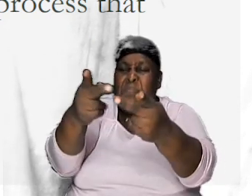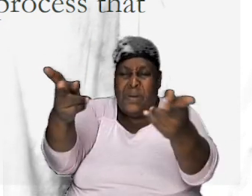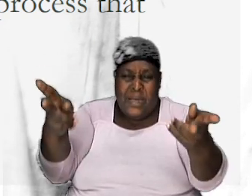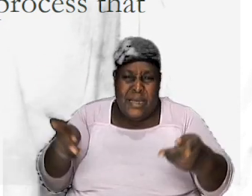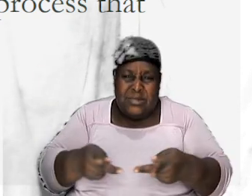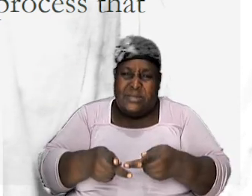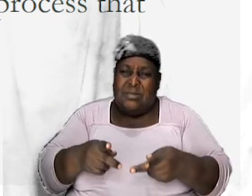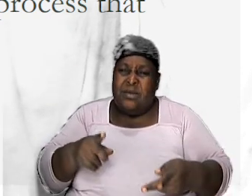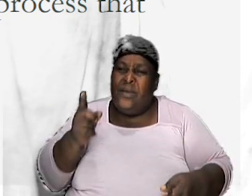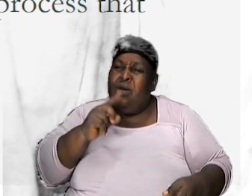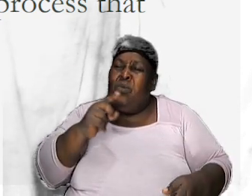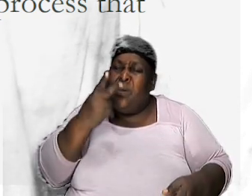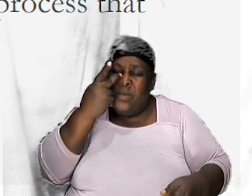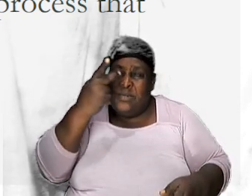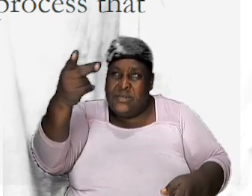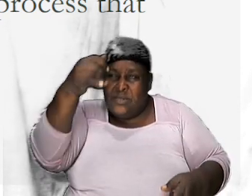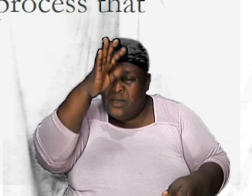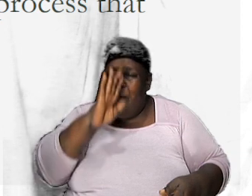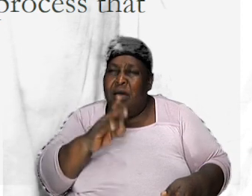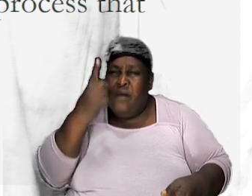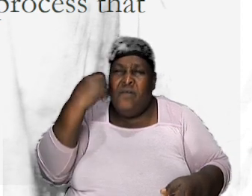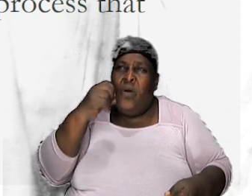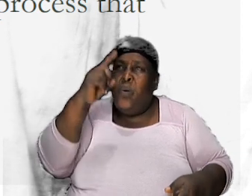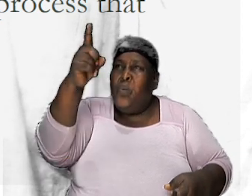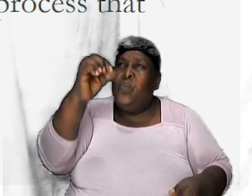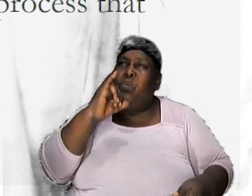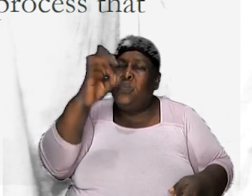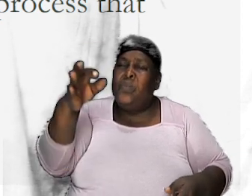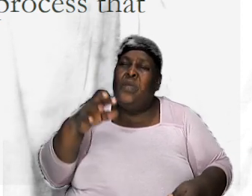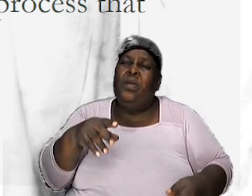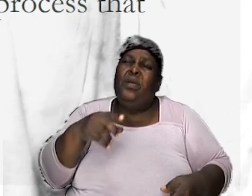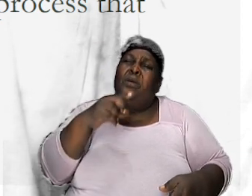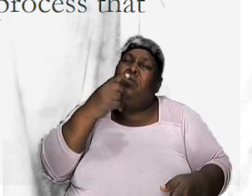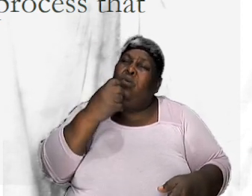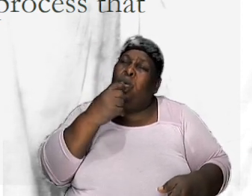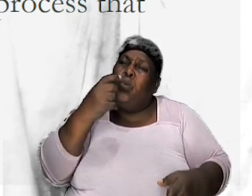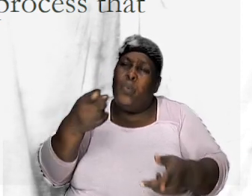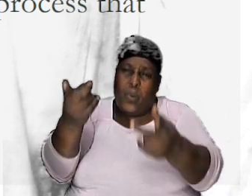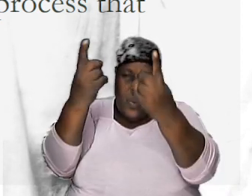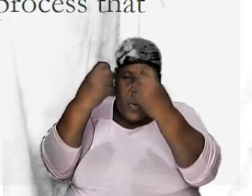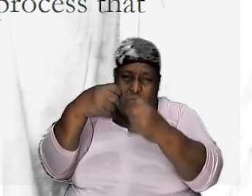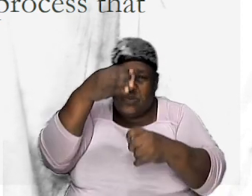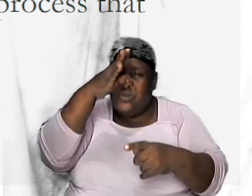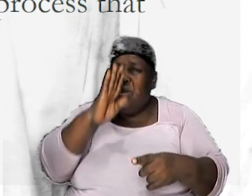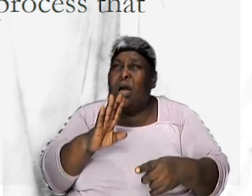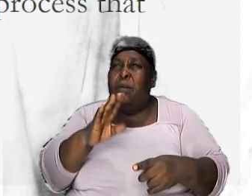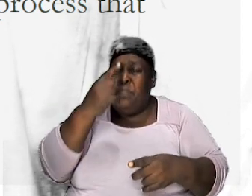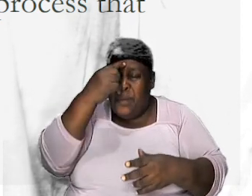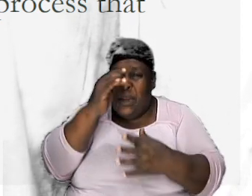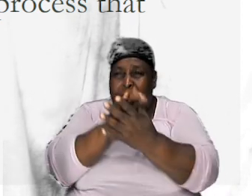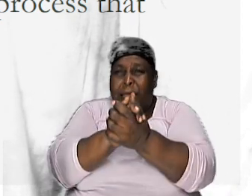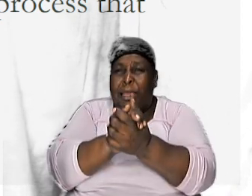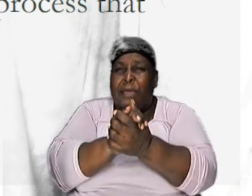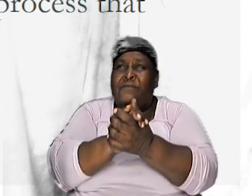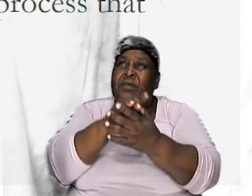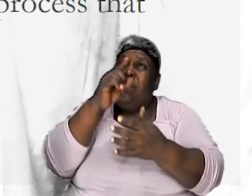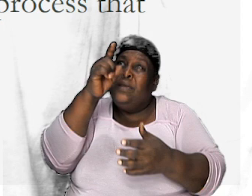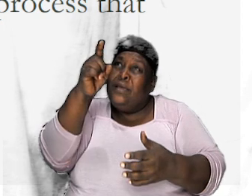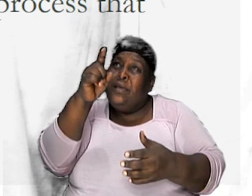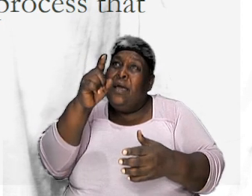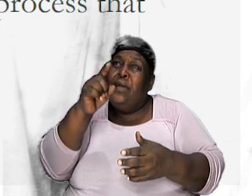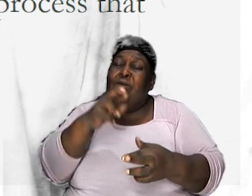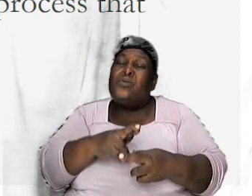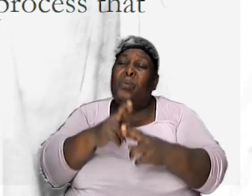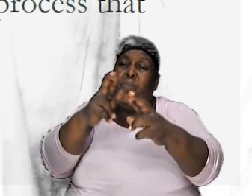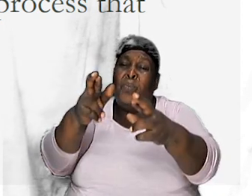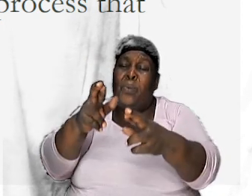now see God for who He is. For he that cometh to God, the scripture says, must believe that He is, and that He is a rewarder to them